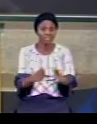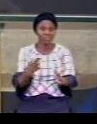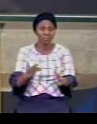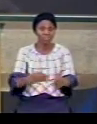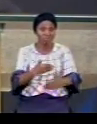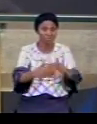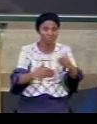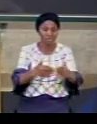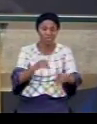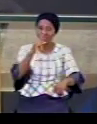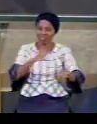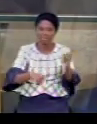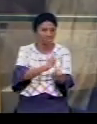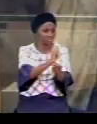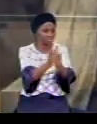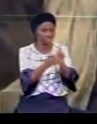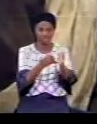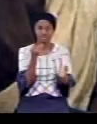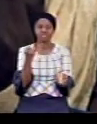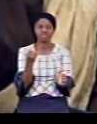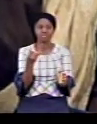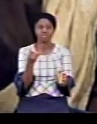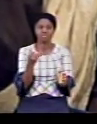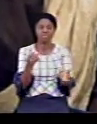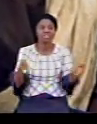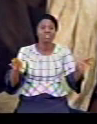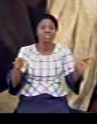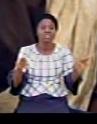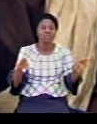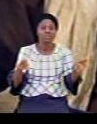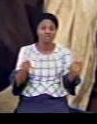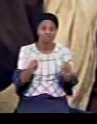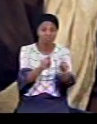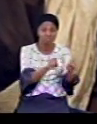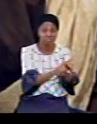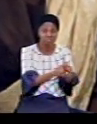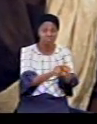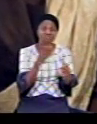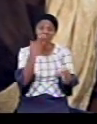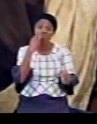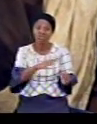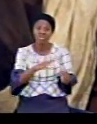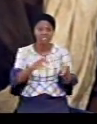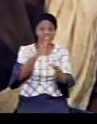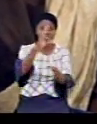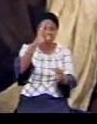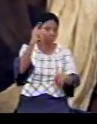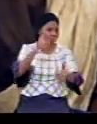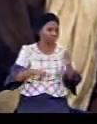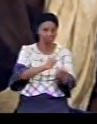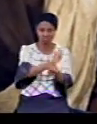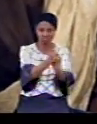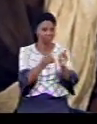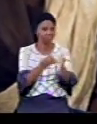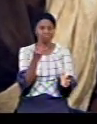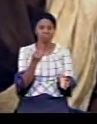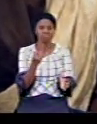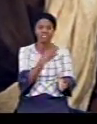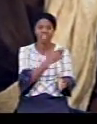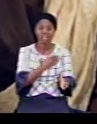progress cannot reverse it. Evil spirits cannot reverse it. And